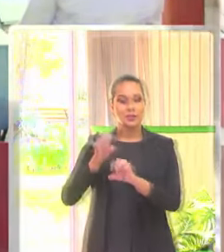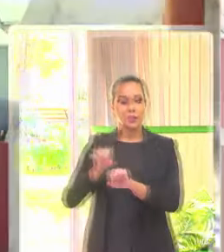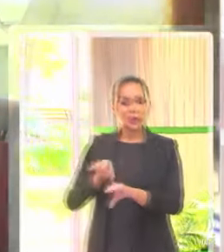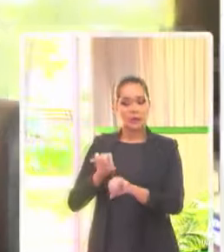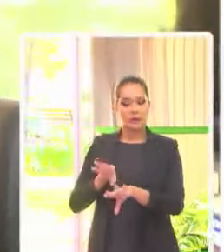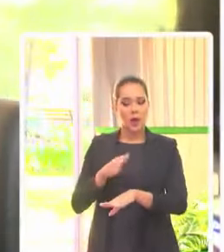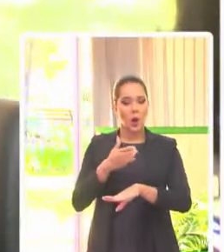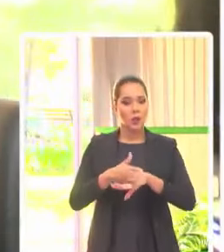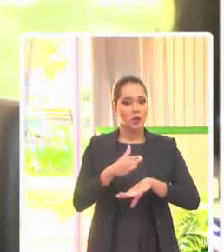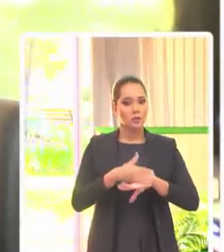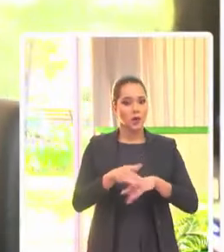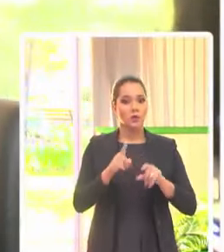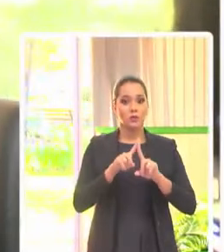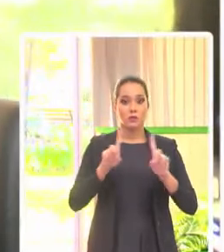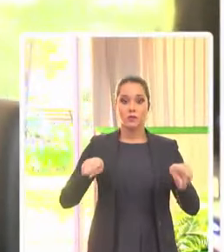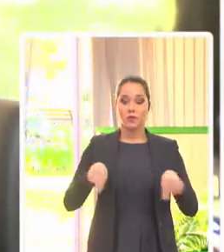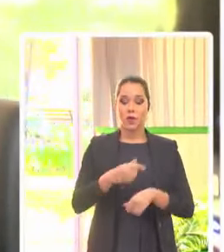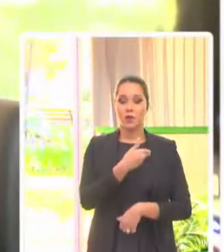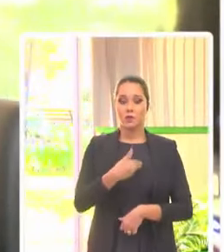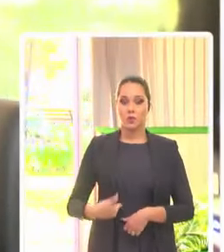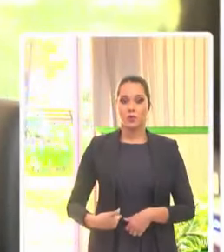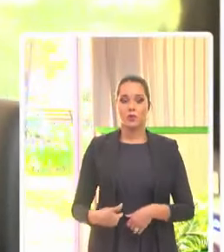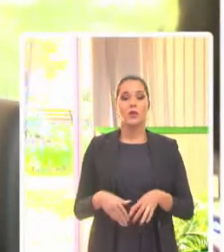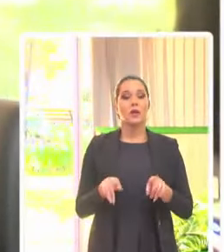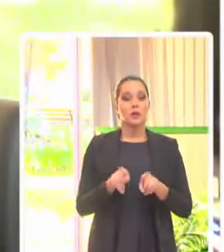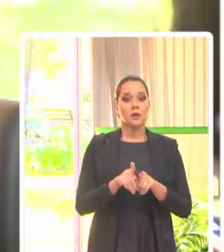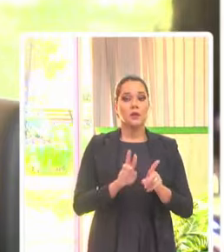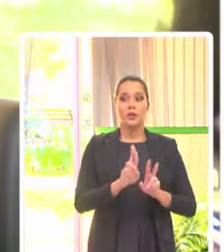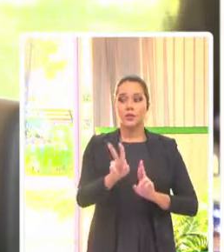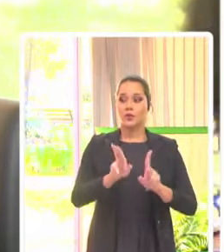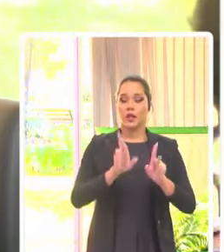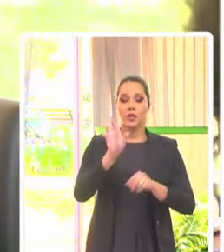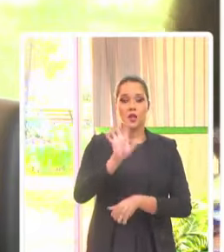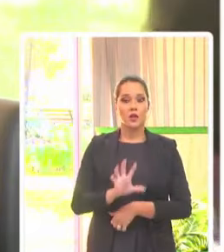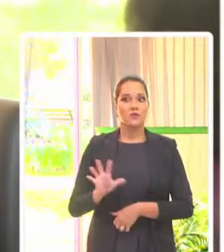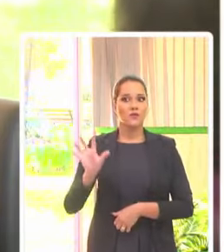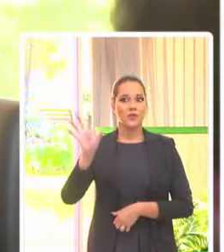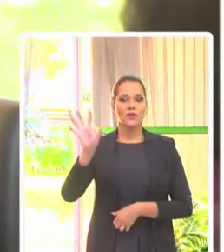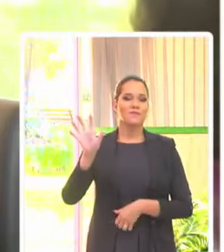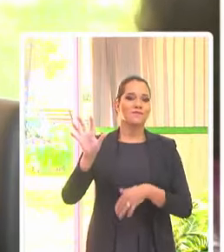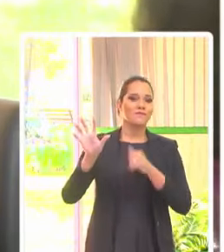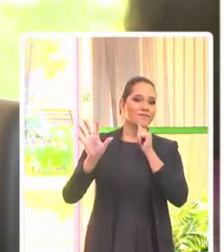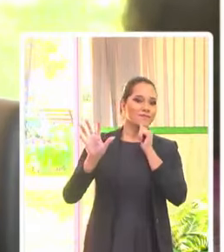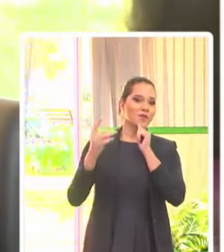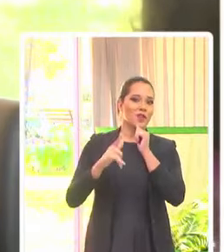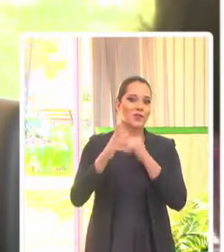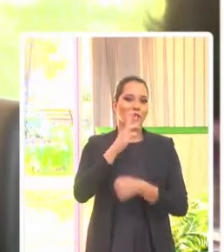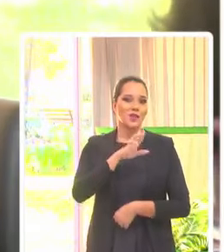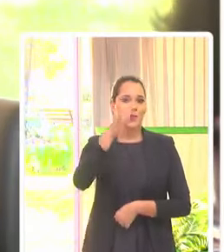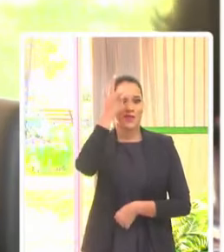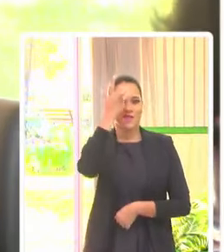to different constituencies, there is no easy solution, and I think anybody who pretends that there